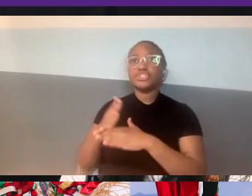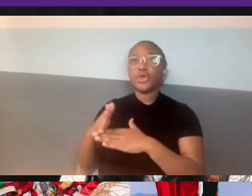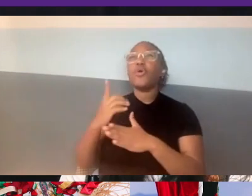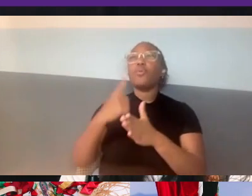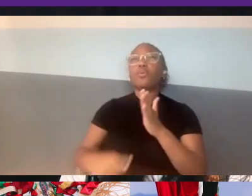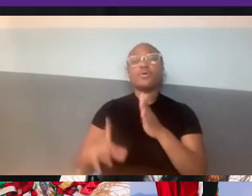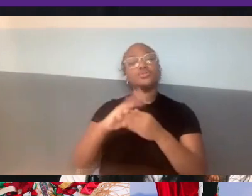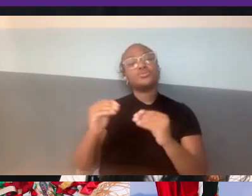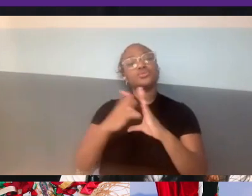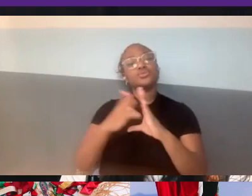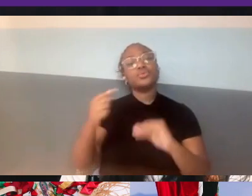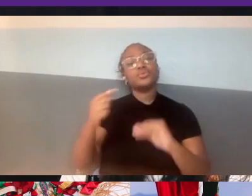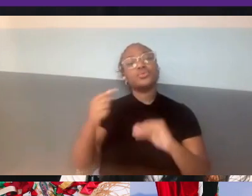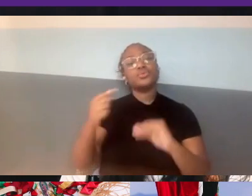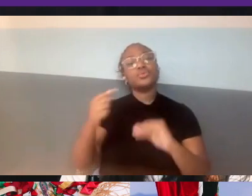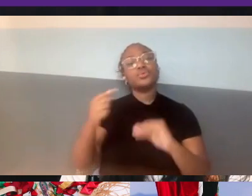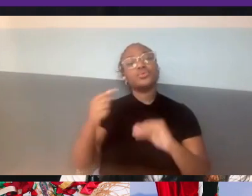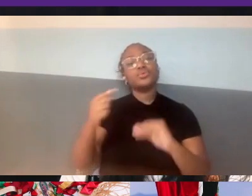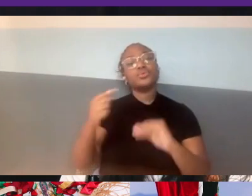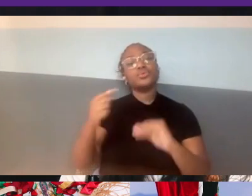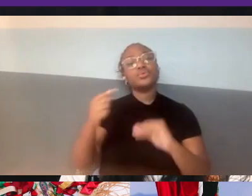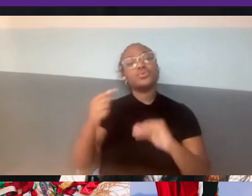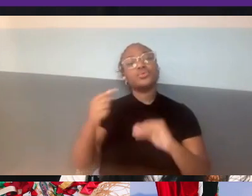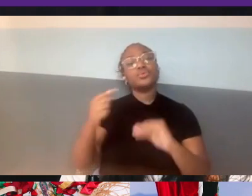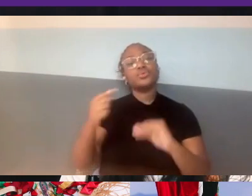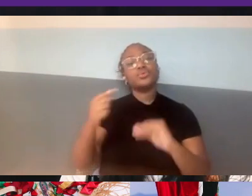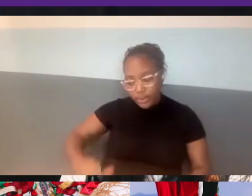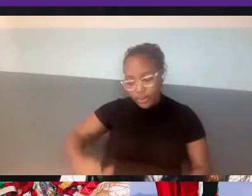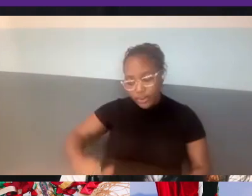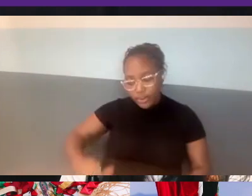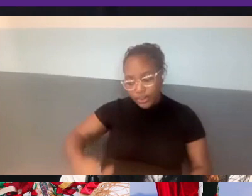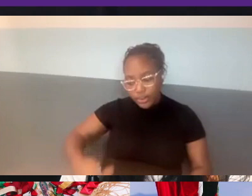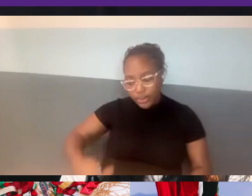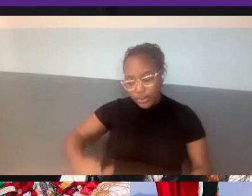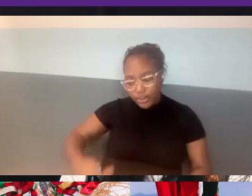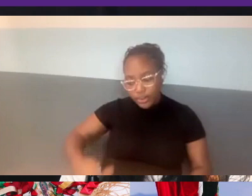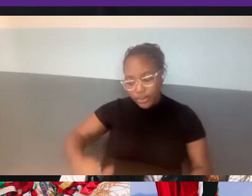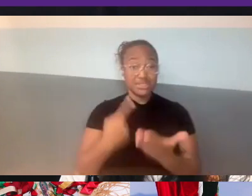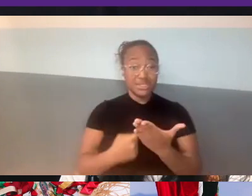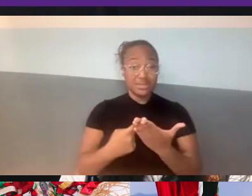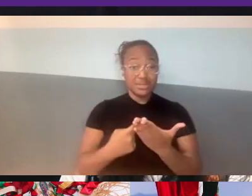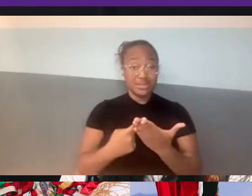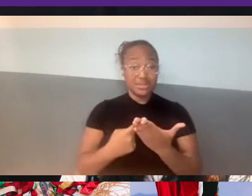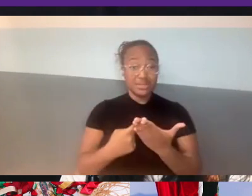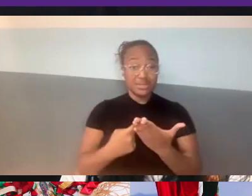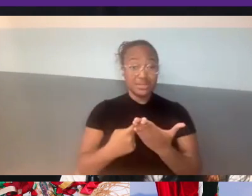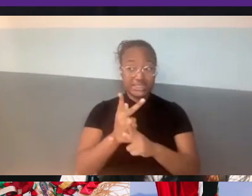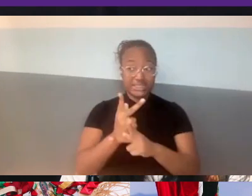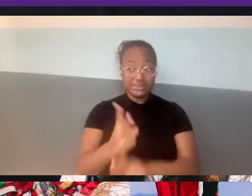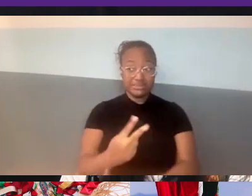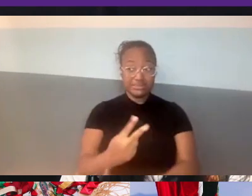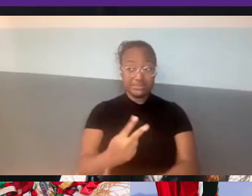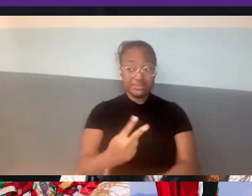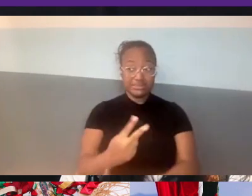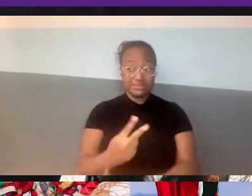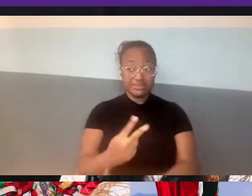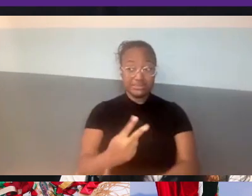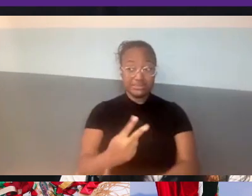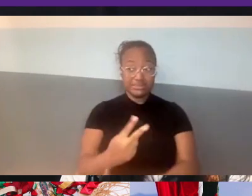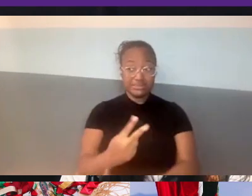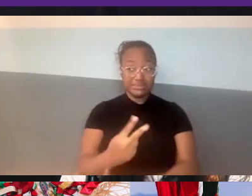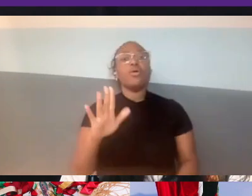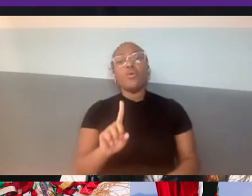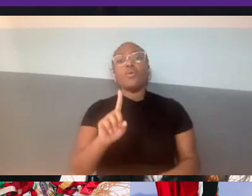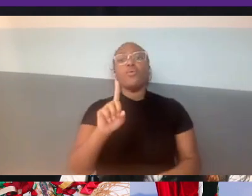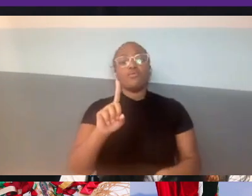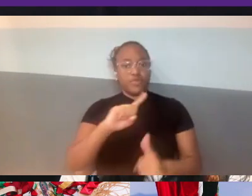box us in? Because I've been thinking about, one, I've met some of your students, Federico, who's